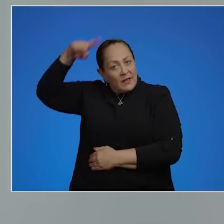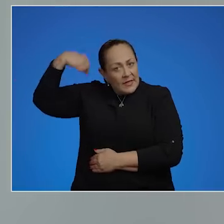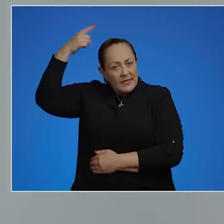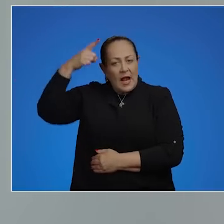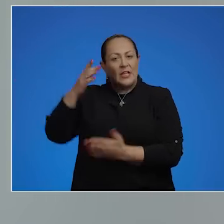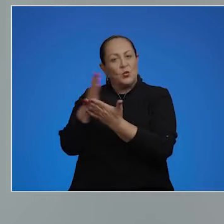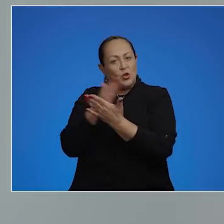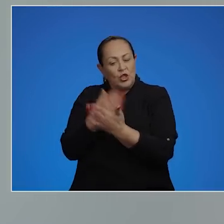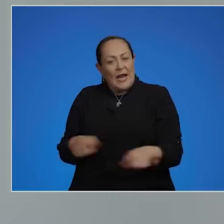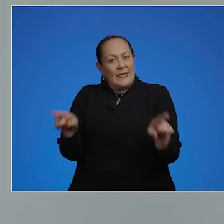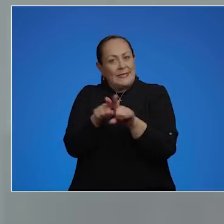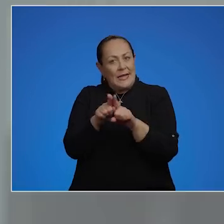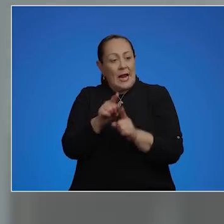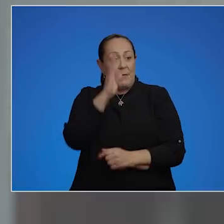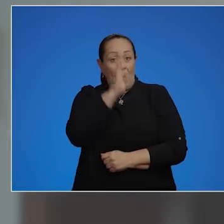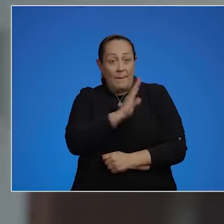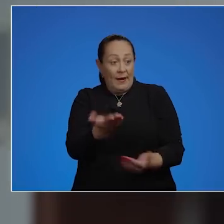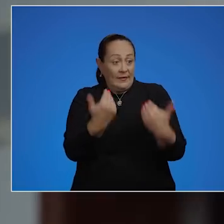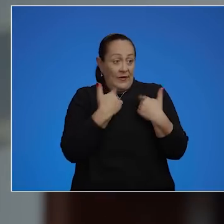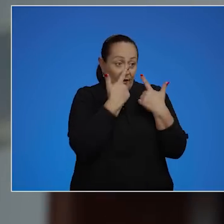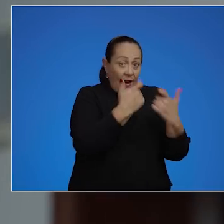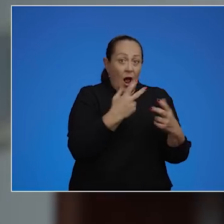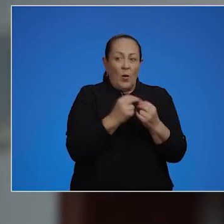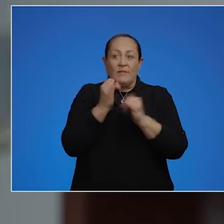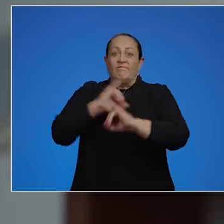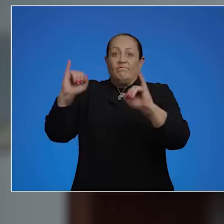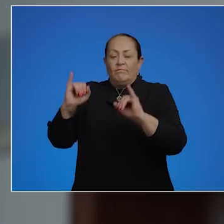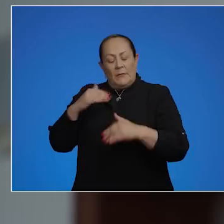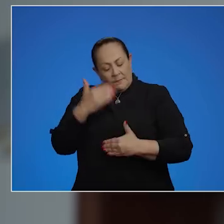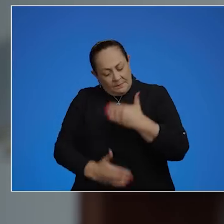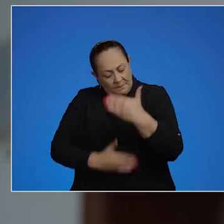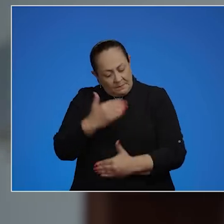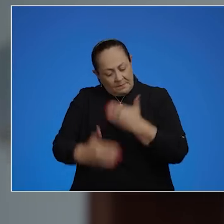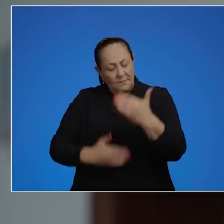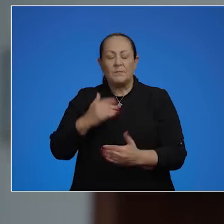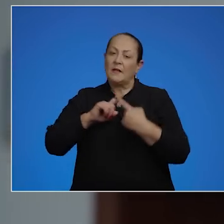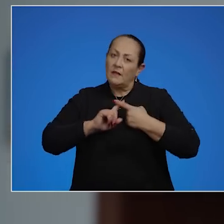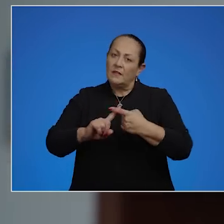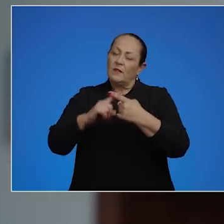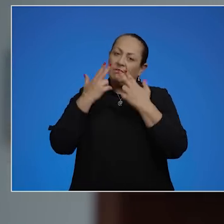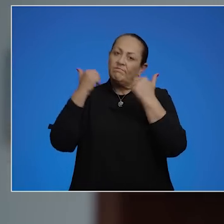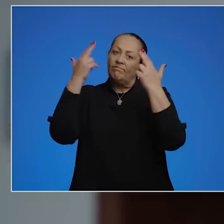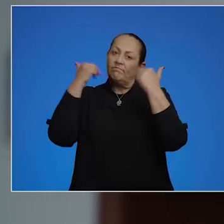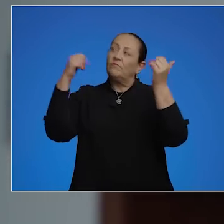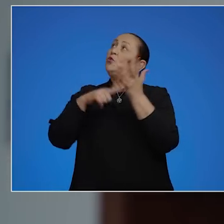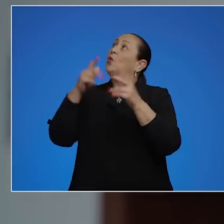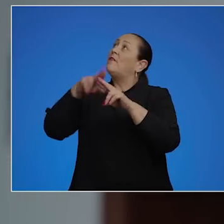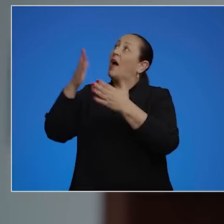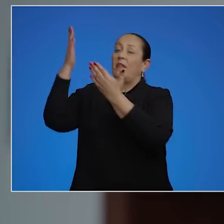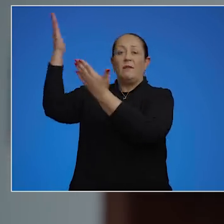the same blessings and dangers alike, and forthwith they had begun to chant the hymns of the fathers.